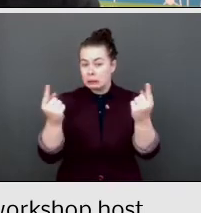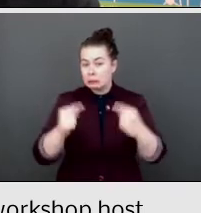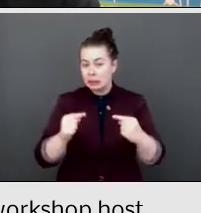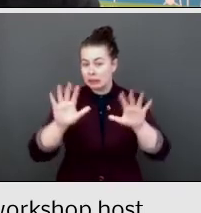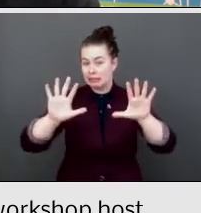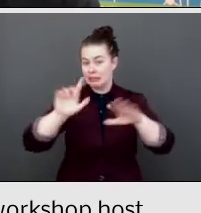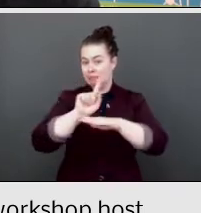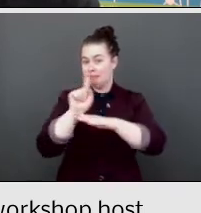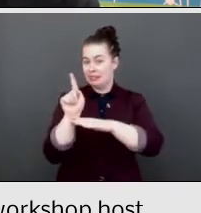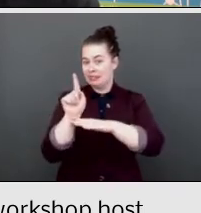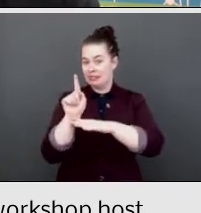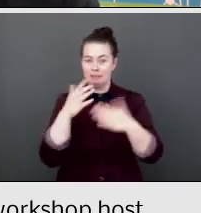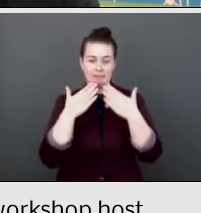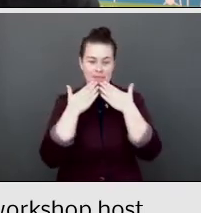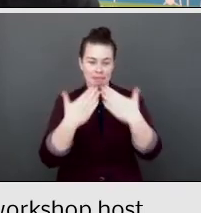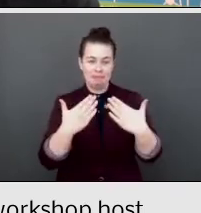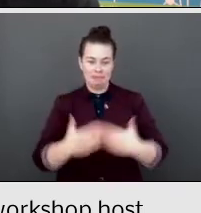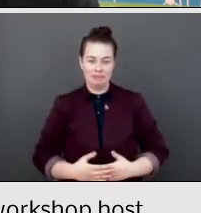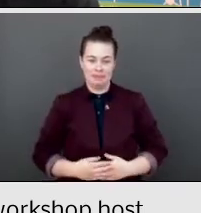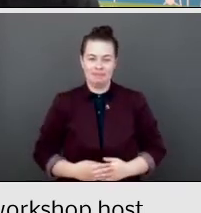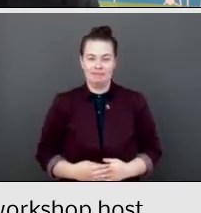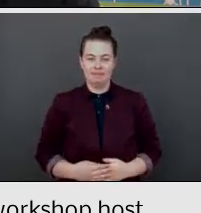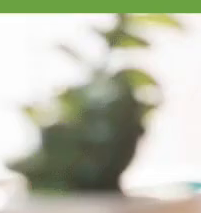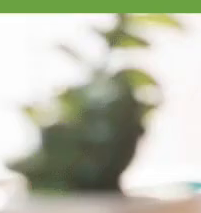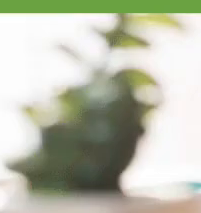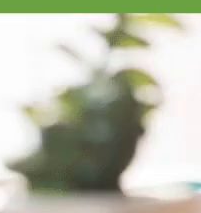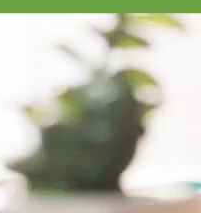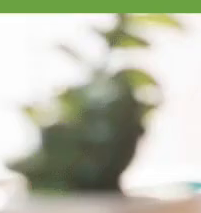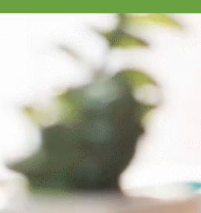So please be right back in 10 minutes. Thank you.